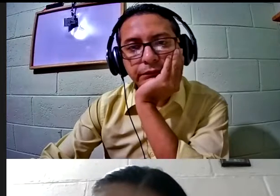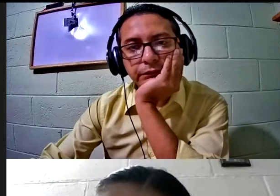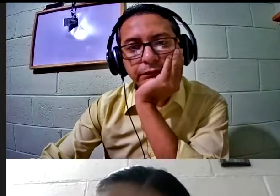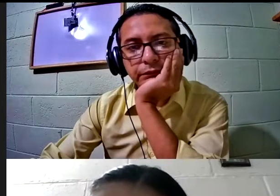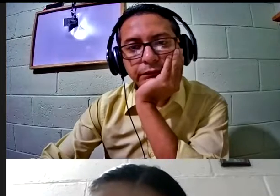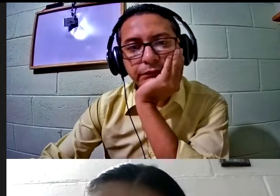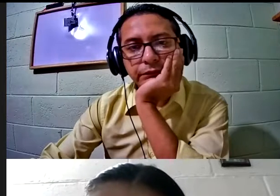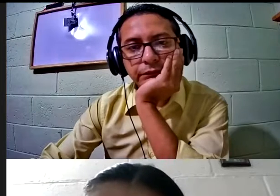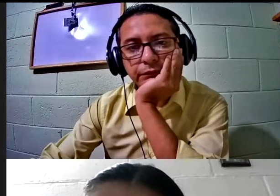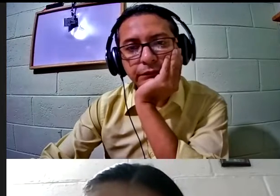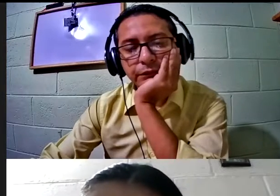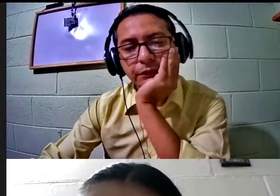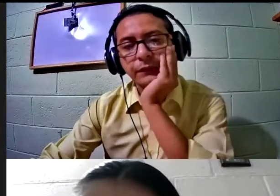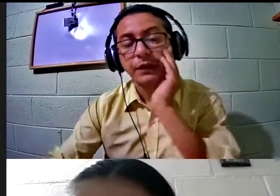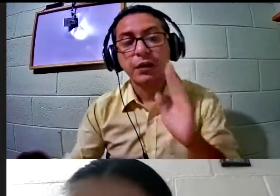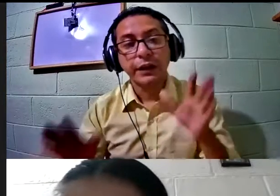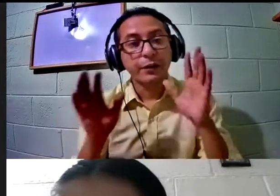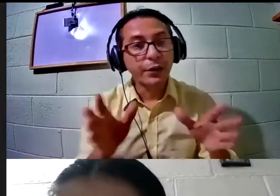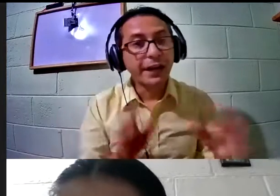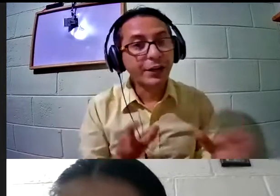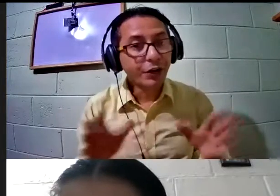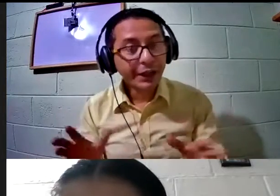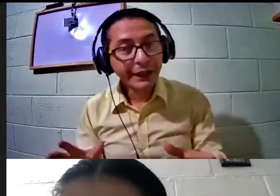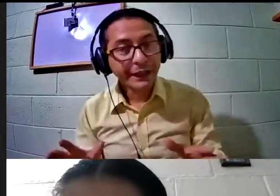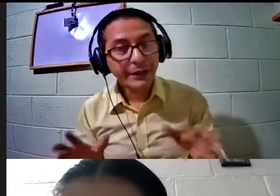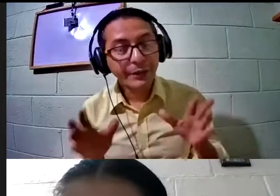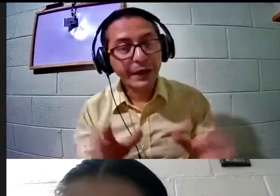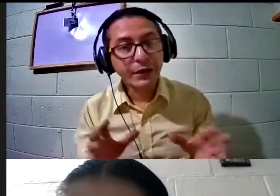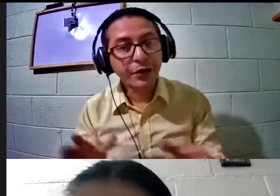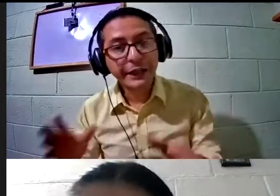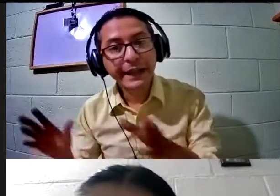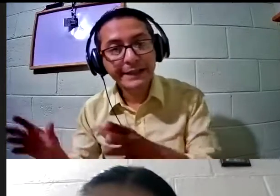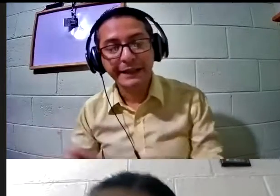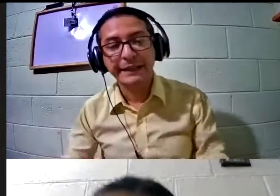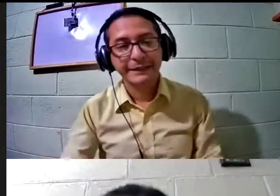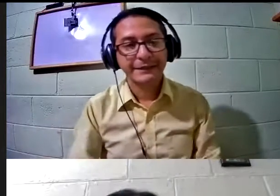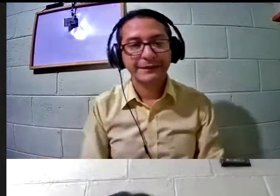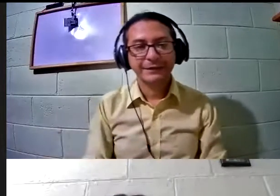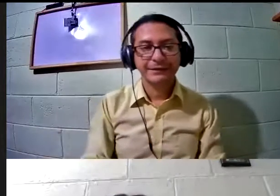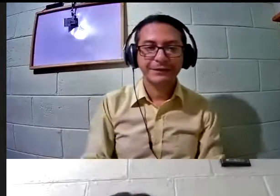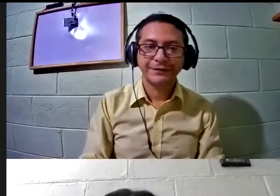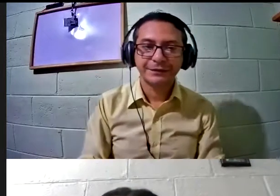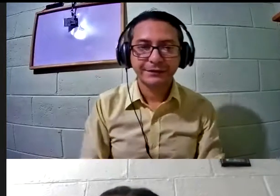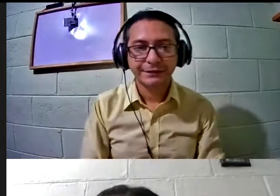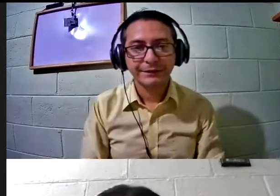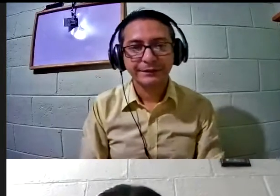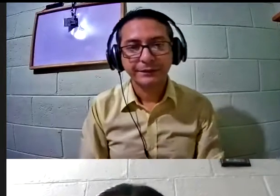We doing to the dancing. Okay, we are going. We are going dancing. We are going